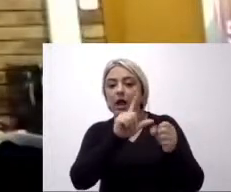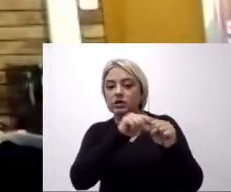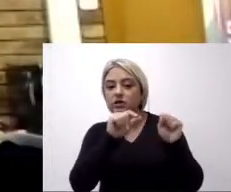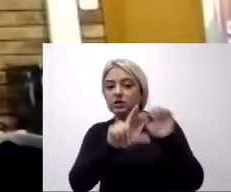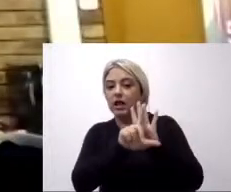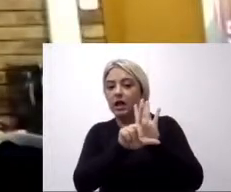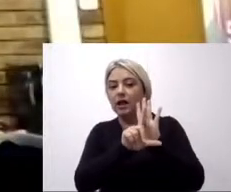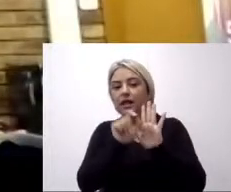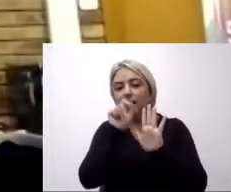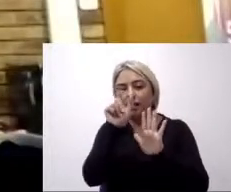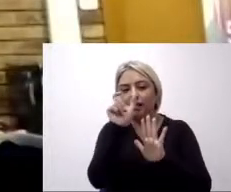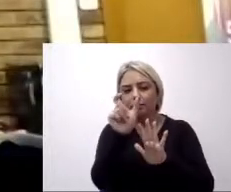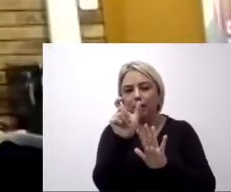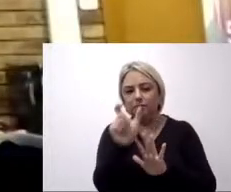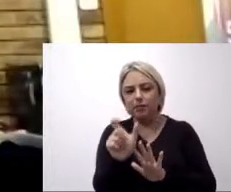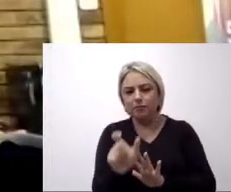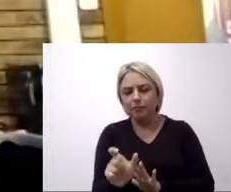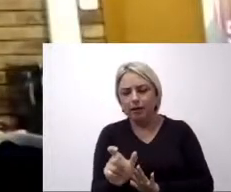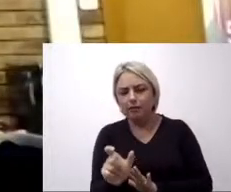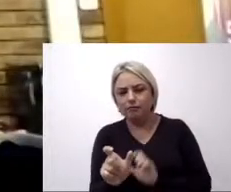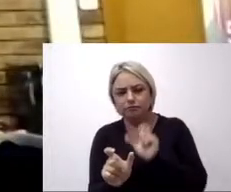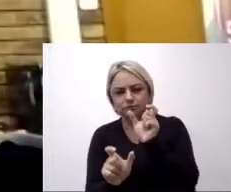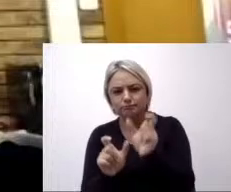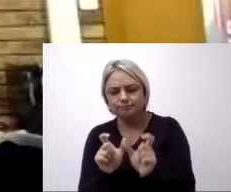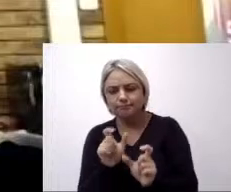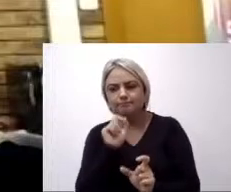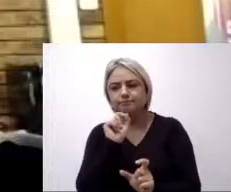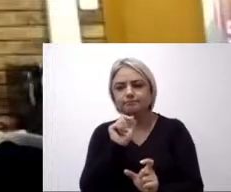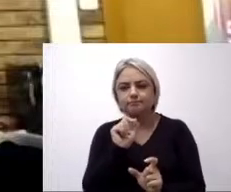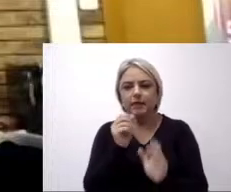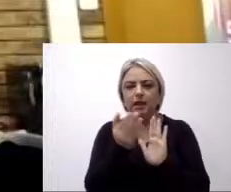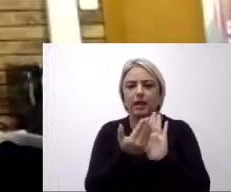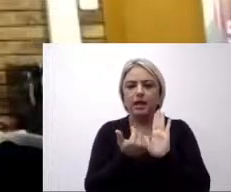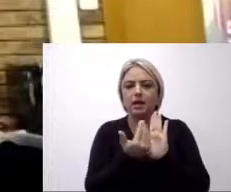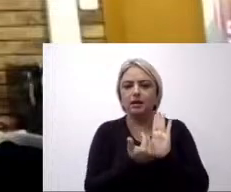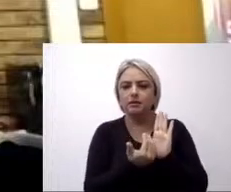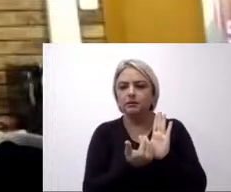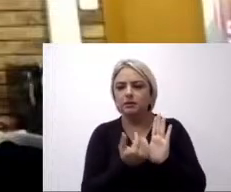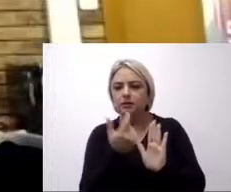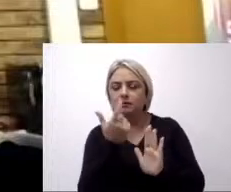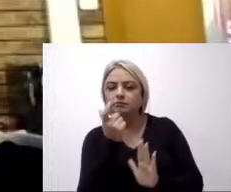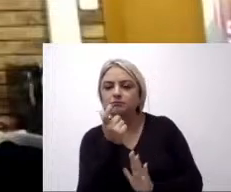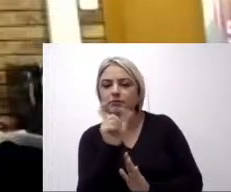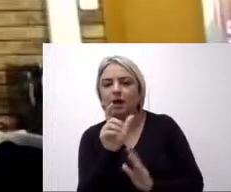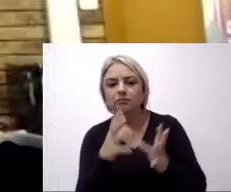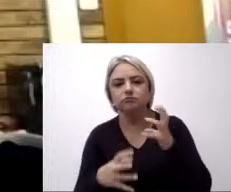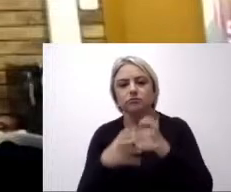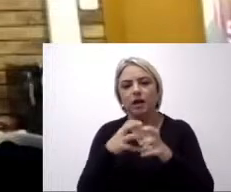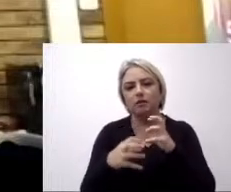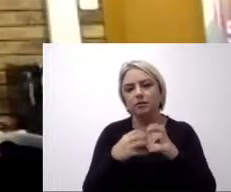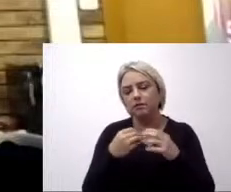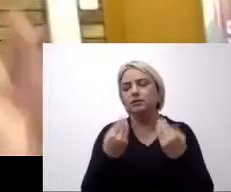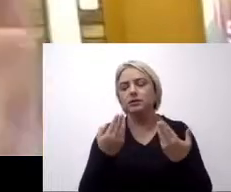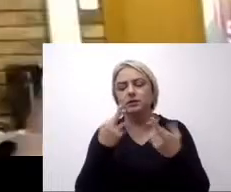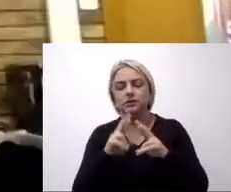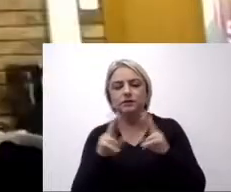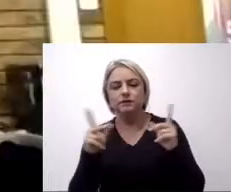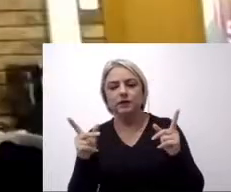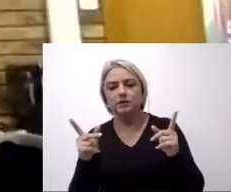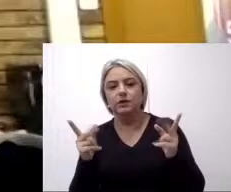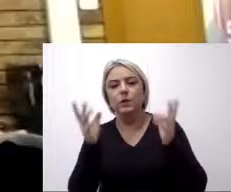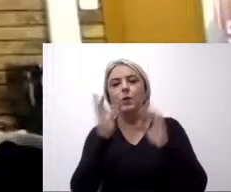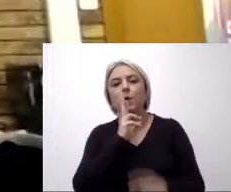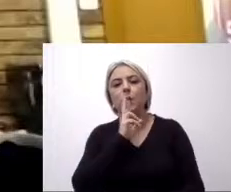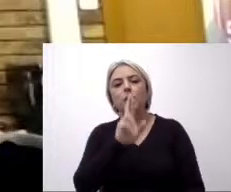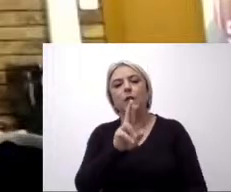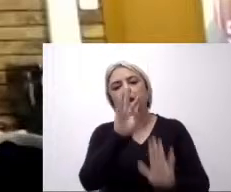can come and be withdrawn with the different conflict. And the result of the text is not just one brain who are thinking